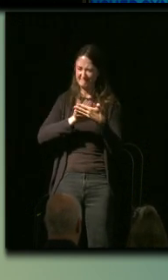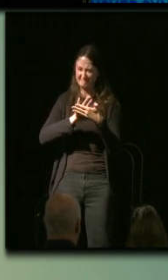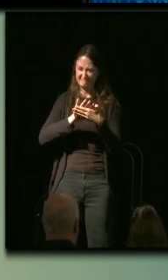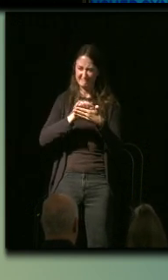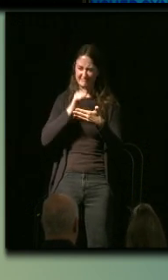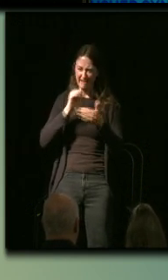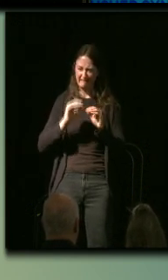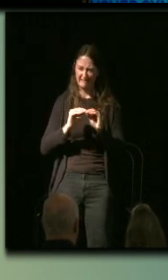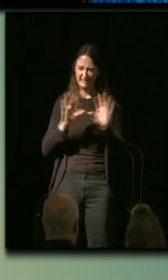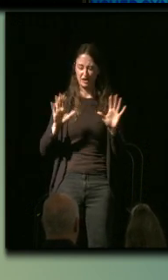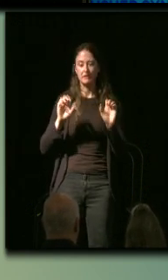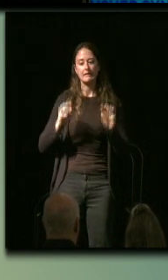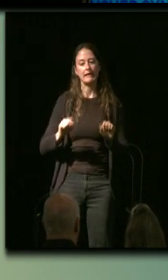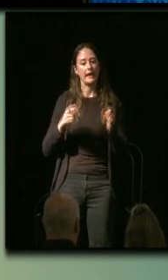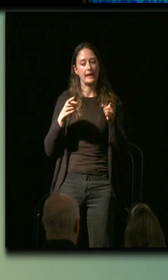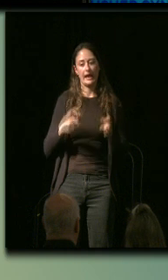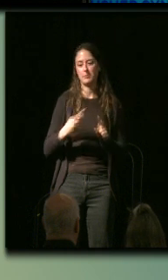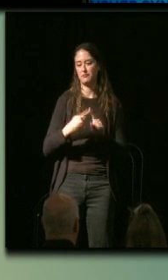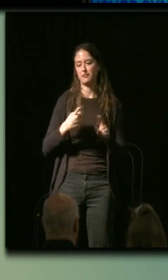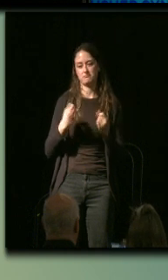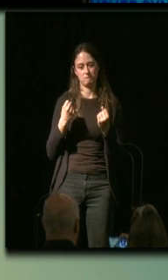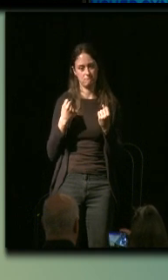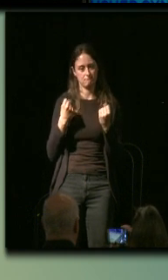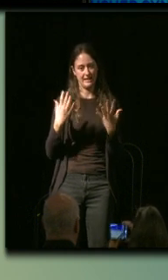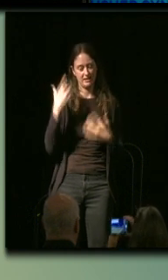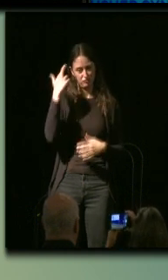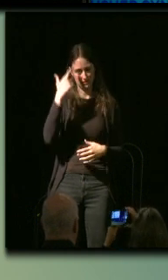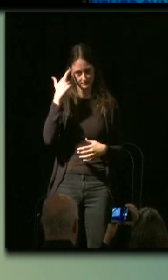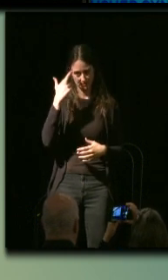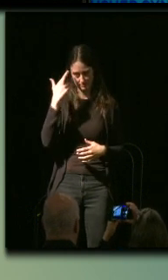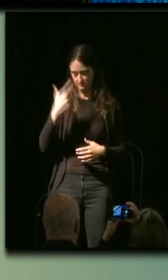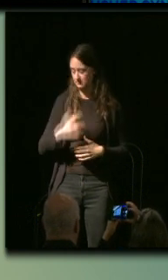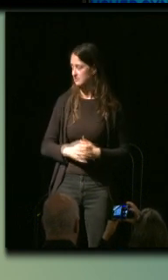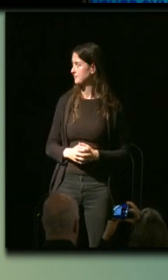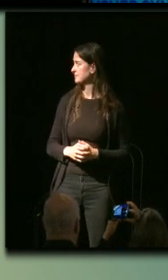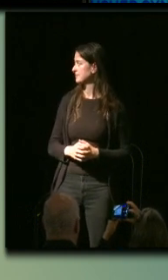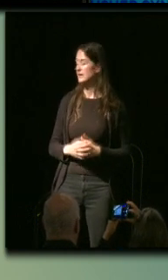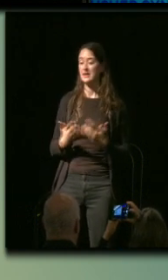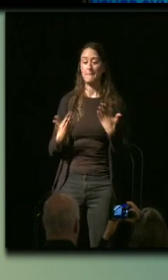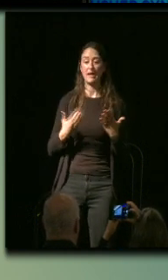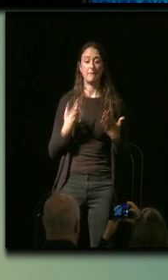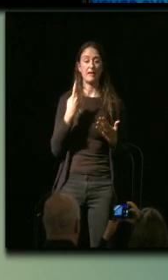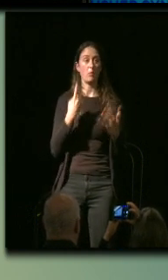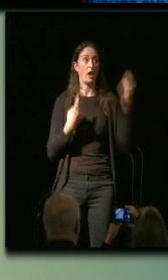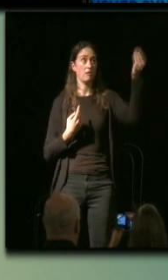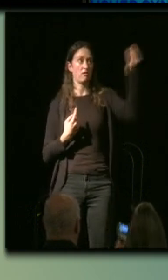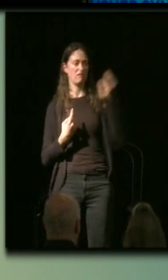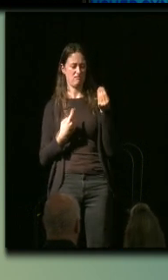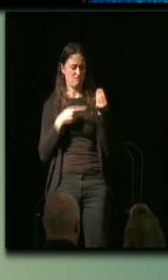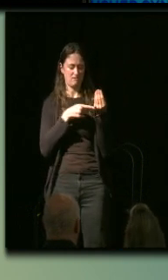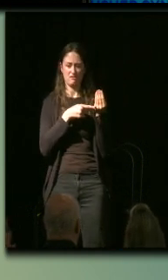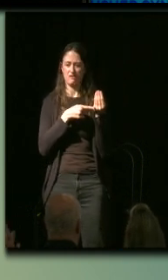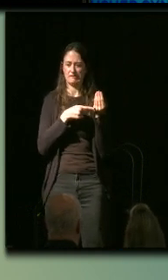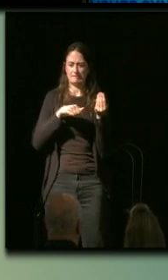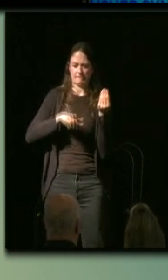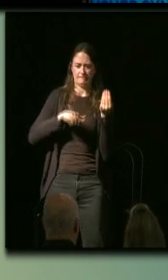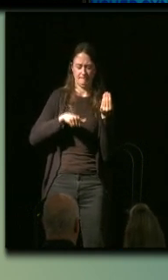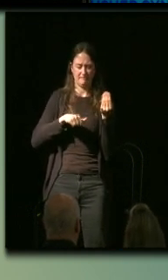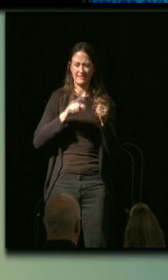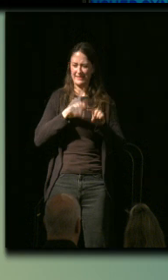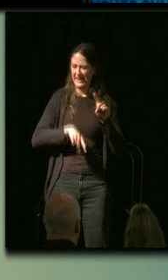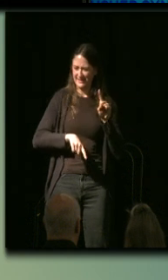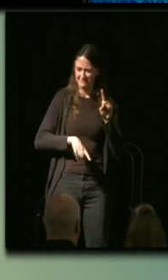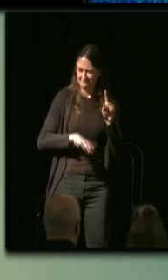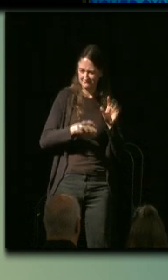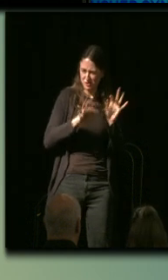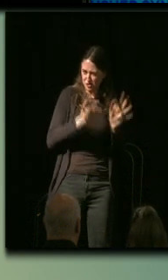changes in the gene that we're not sure what they mean. Maybe they have 1 uncertain variant and 1 pathogenic variant. Maybe they only have 1 uncertain